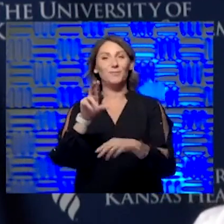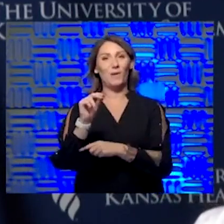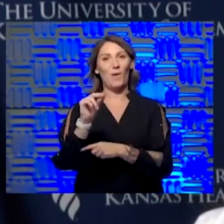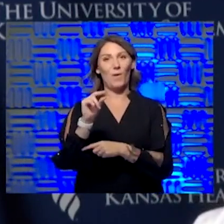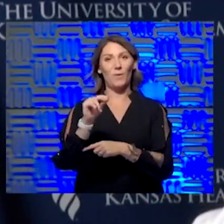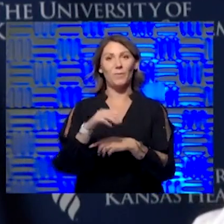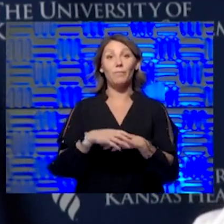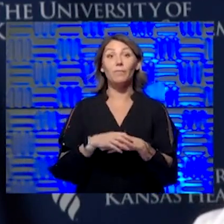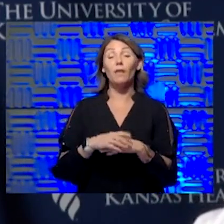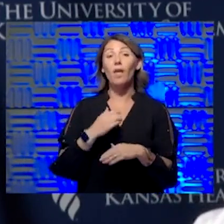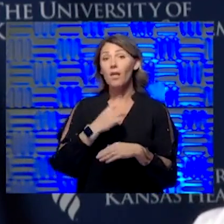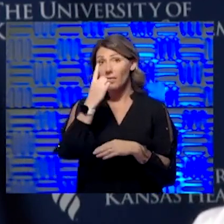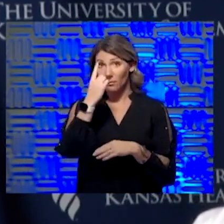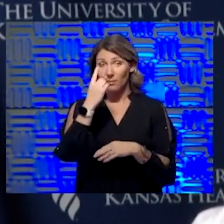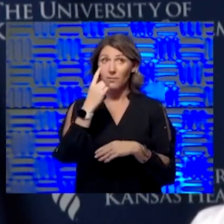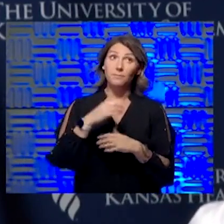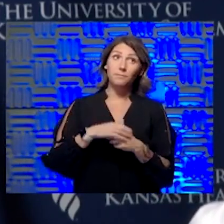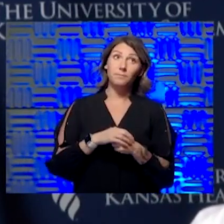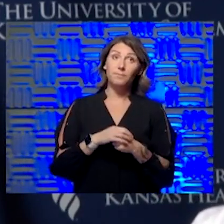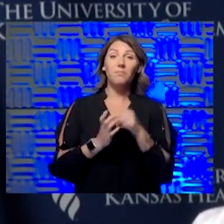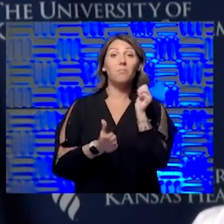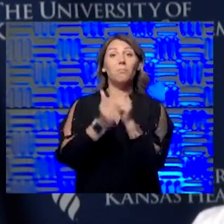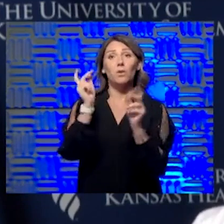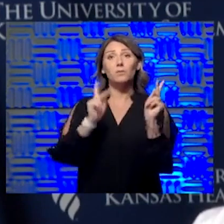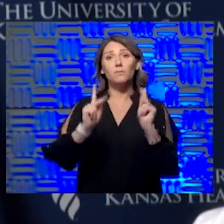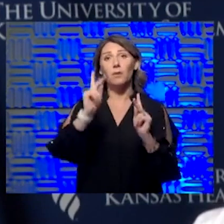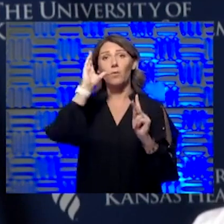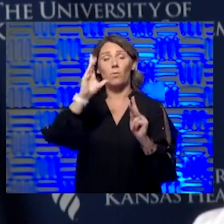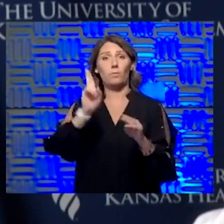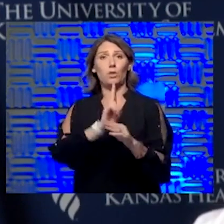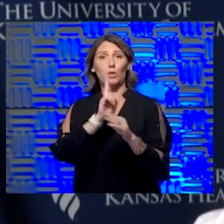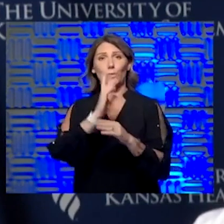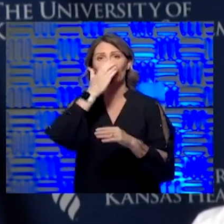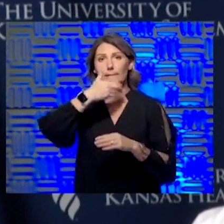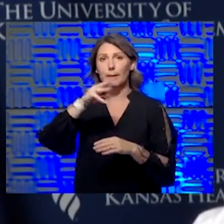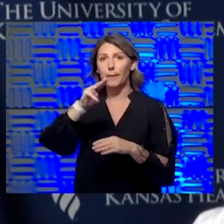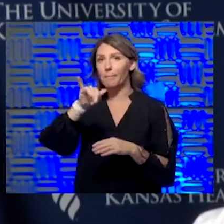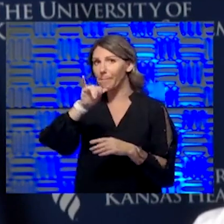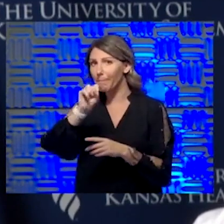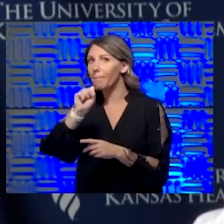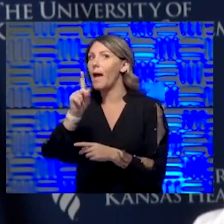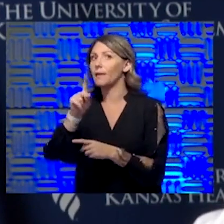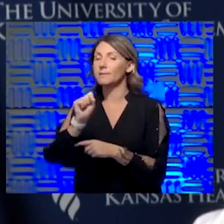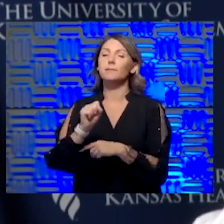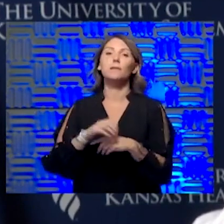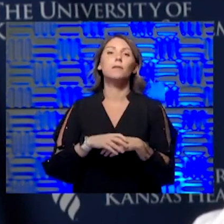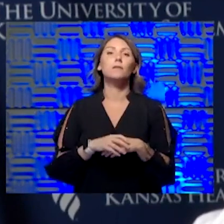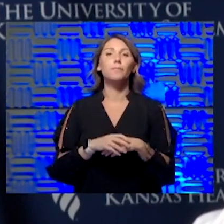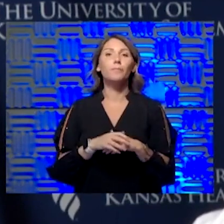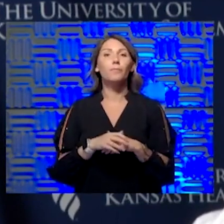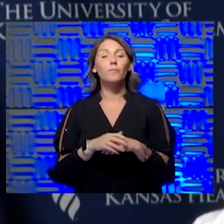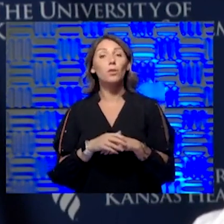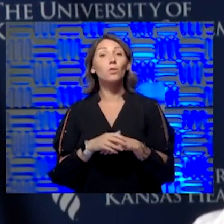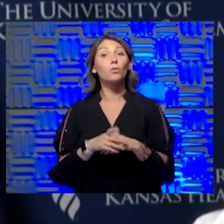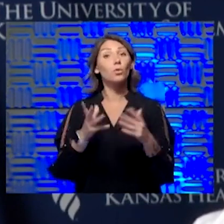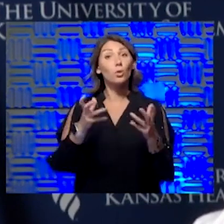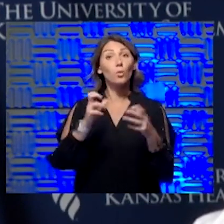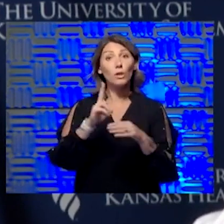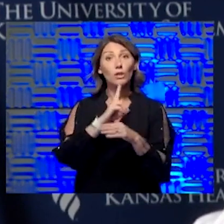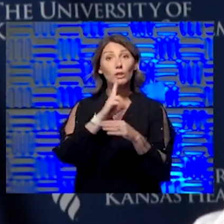the wait times. You bet. Well, we can probably take that on. And one of the things we've already started doing is calling patients to bring them back into the health